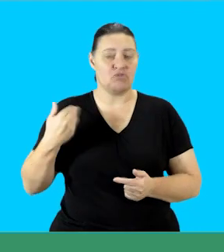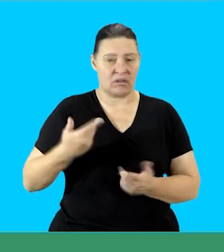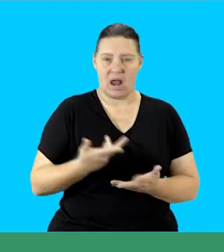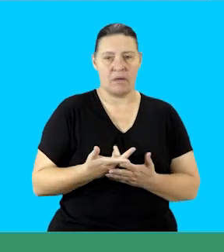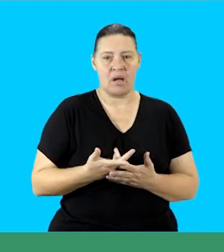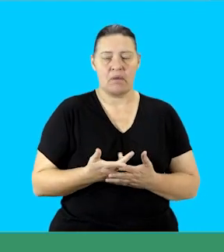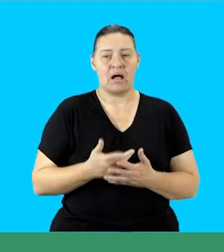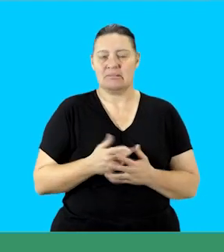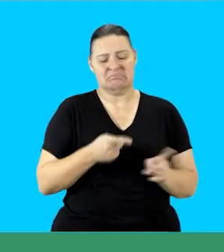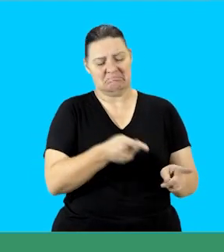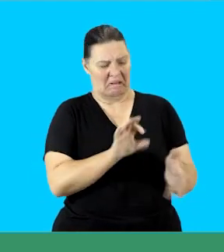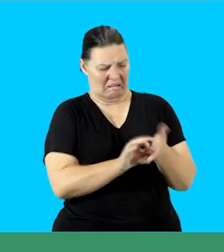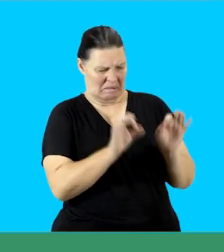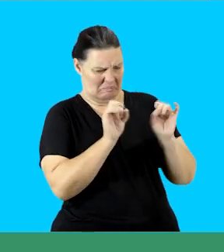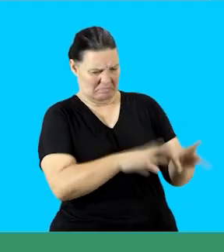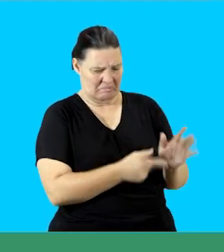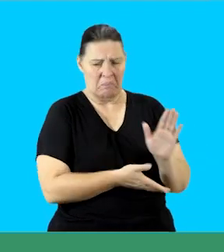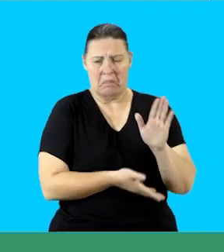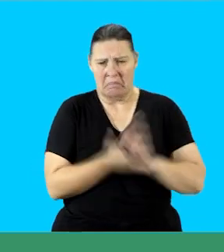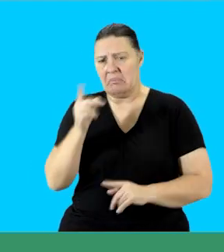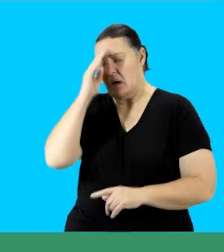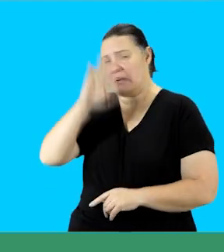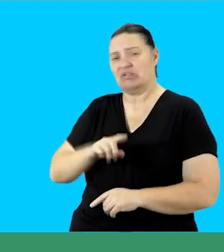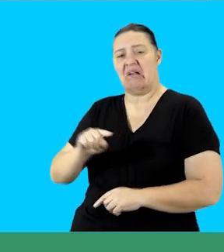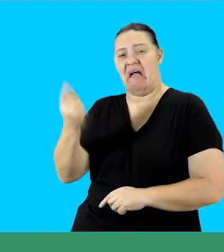at another accommodation.